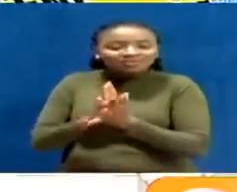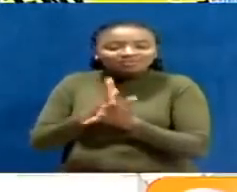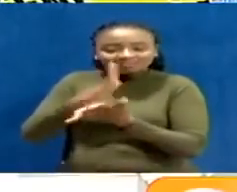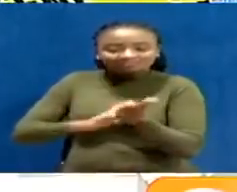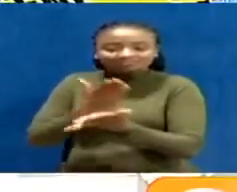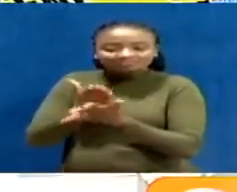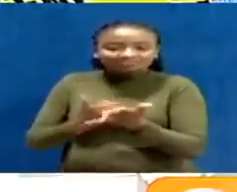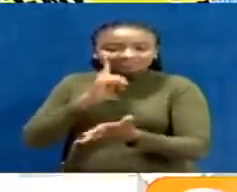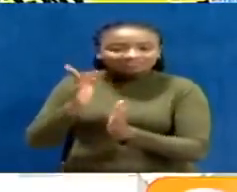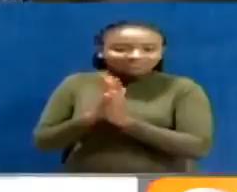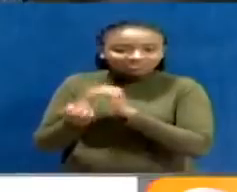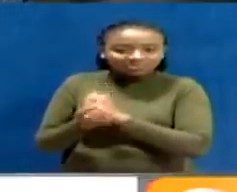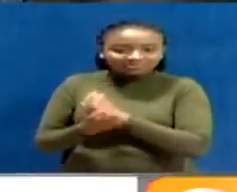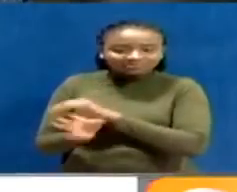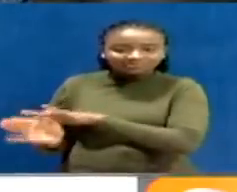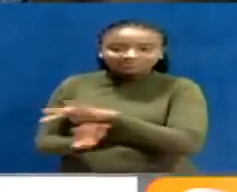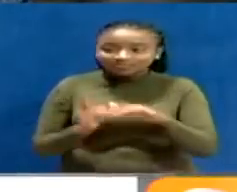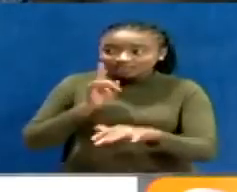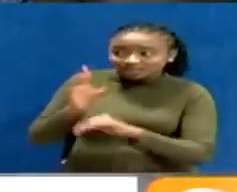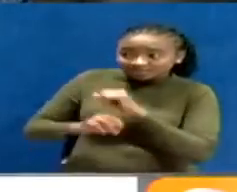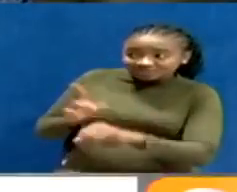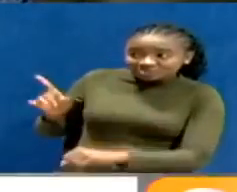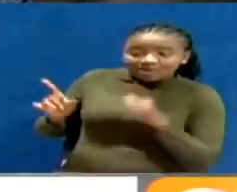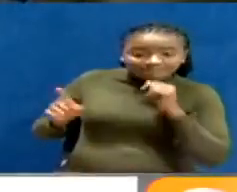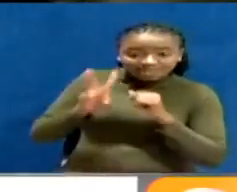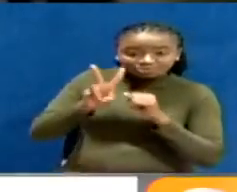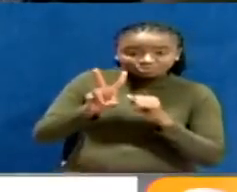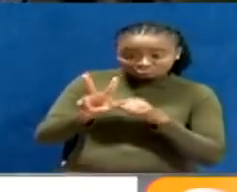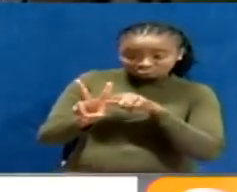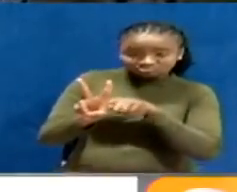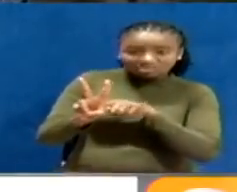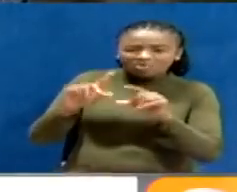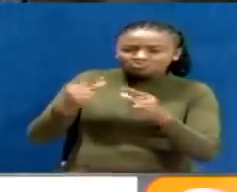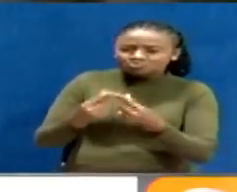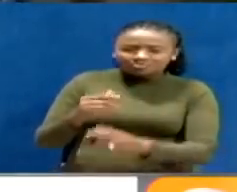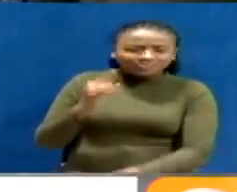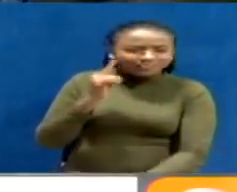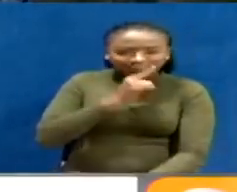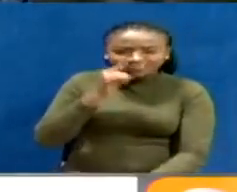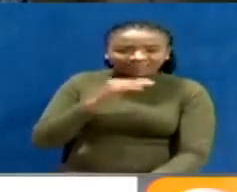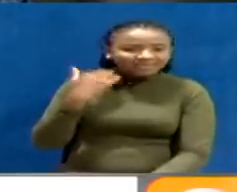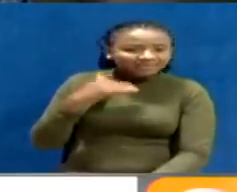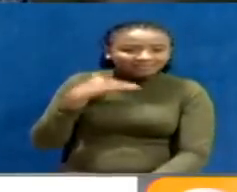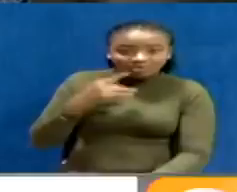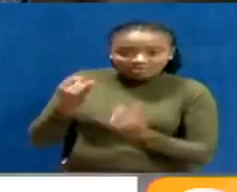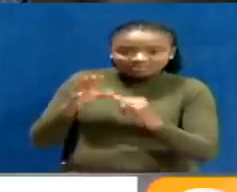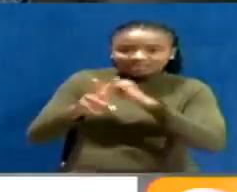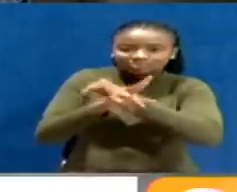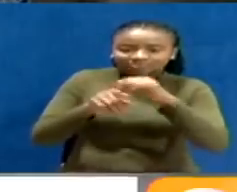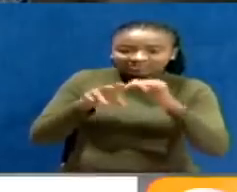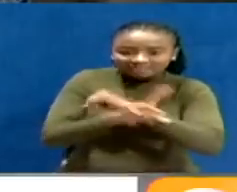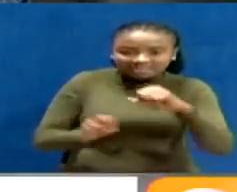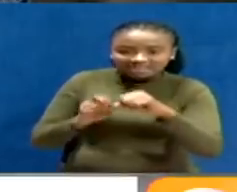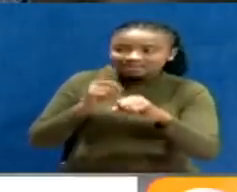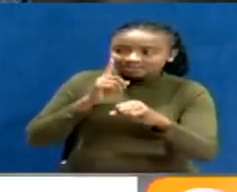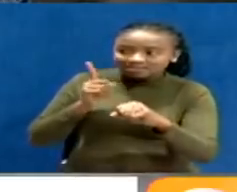Mtalaki reports. Through this CCTV footage, two men said to be members of a notorious gang are seen trying to break into a shop whose